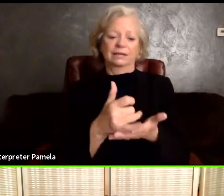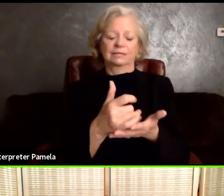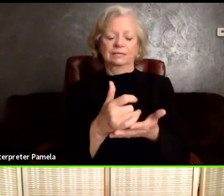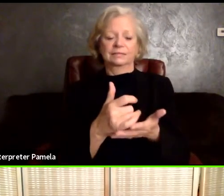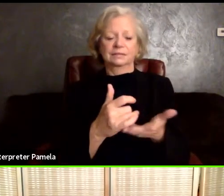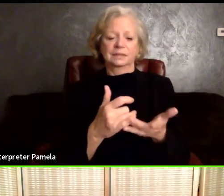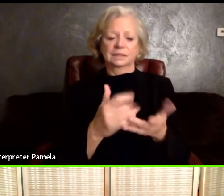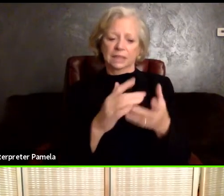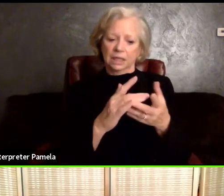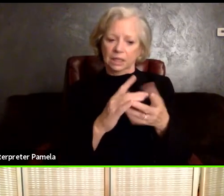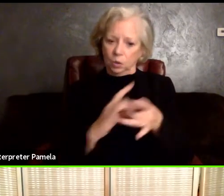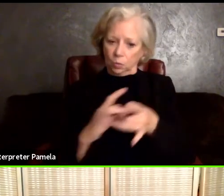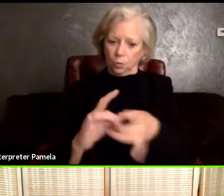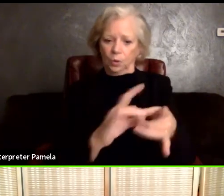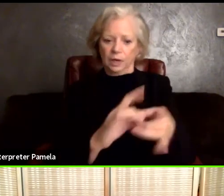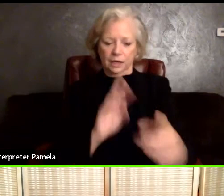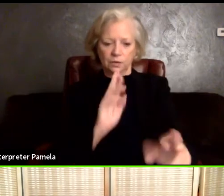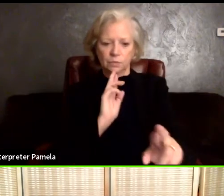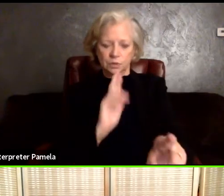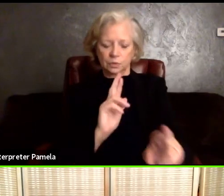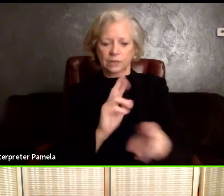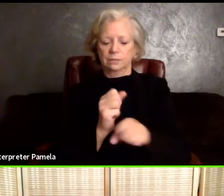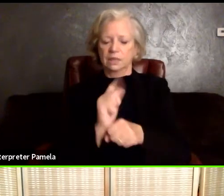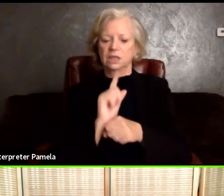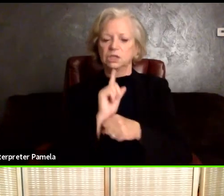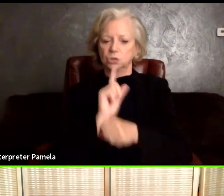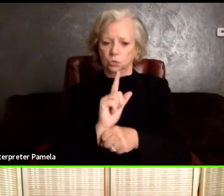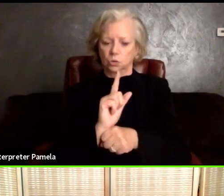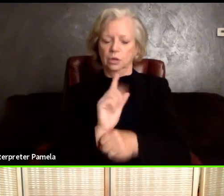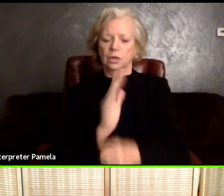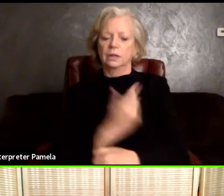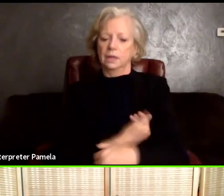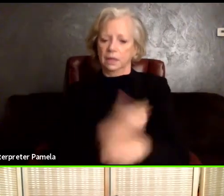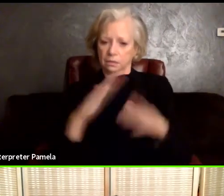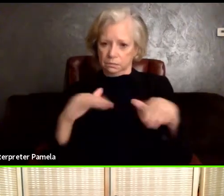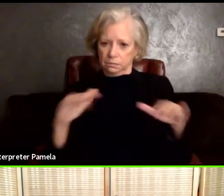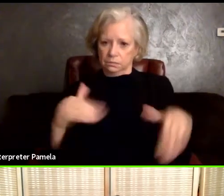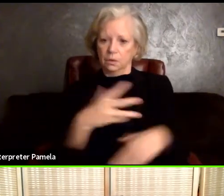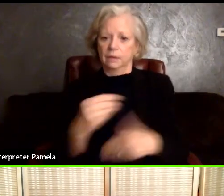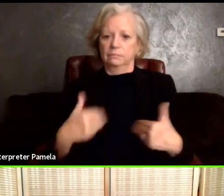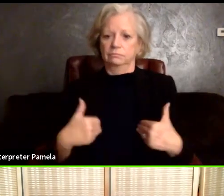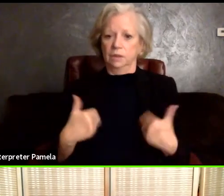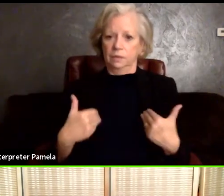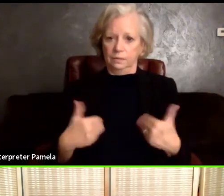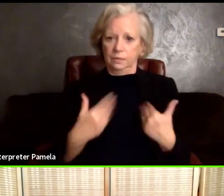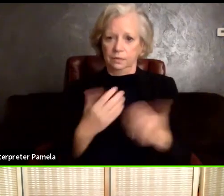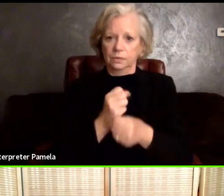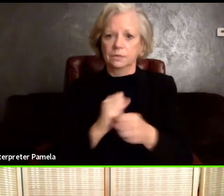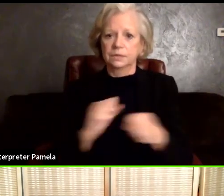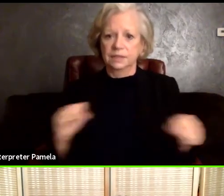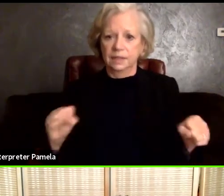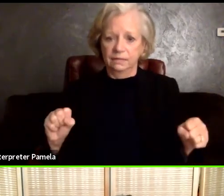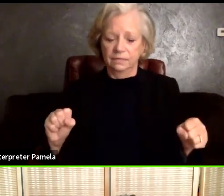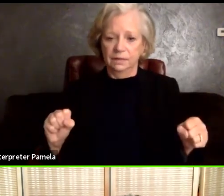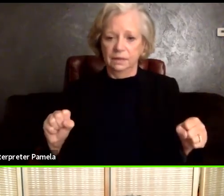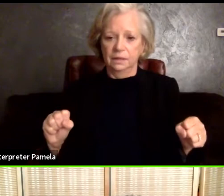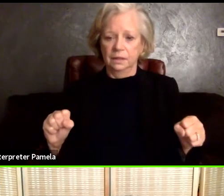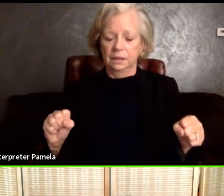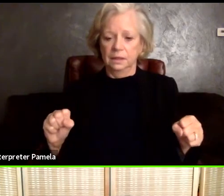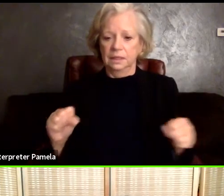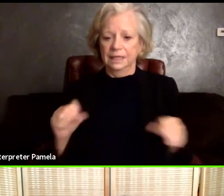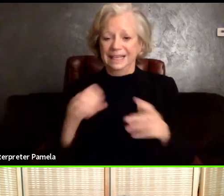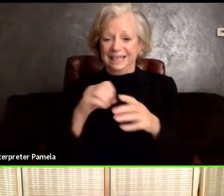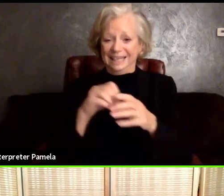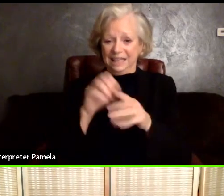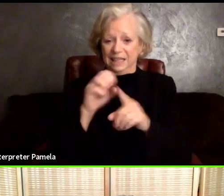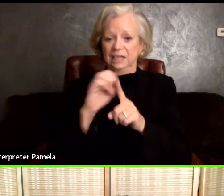coordinated response to ensure that our children and youth are safe in the